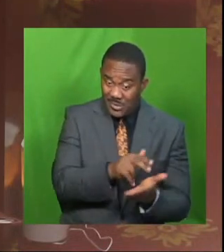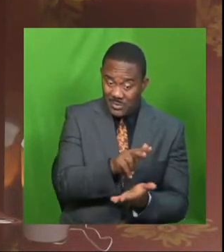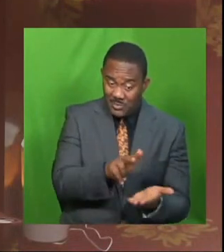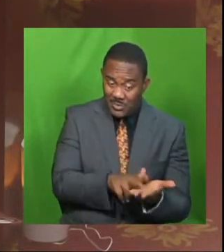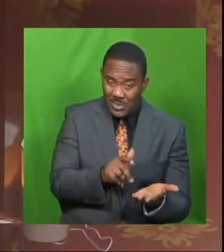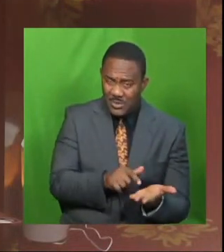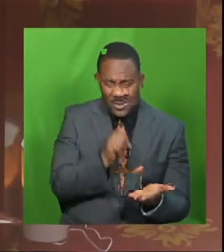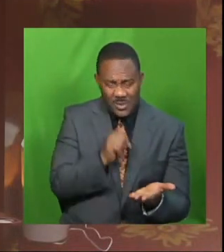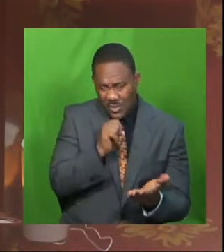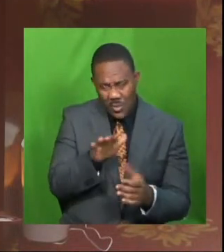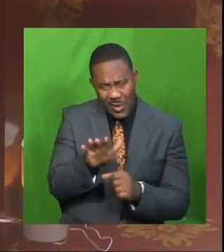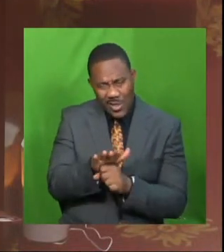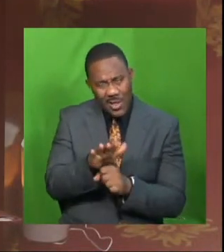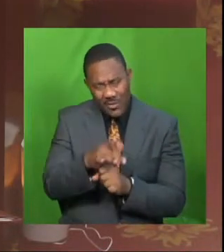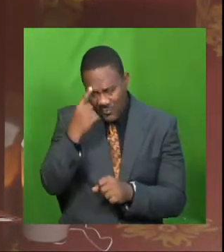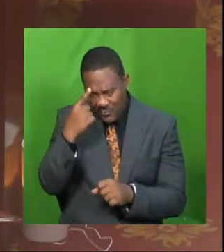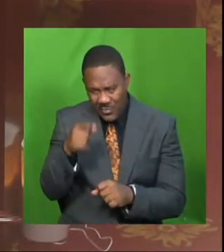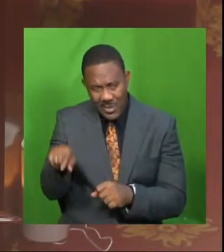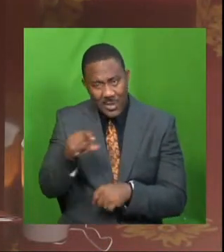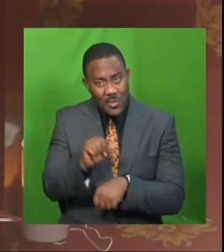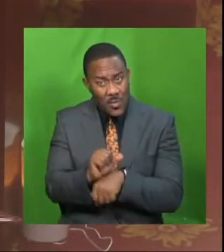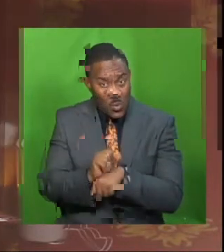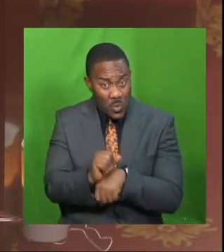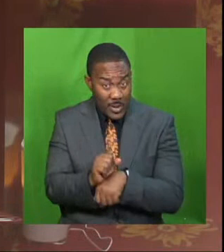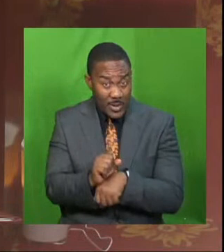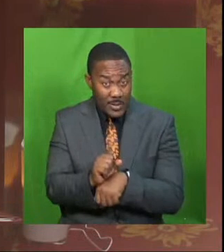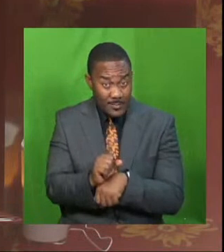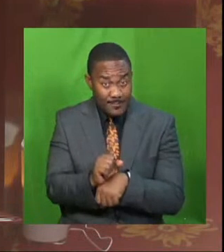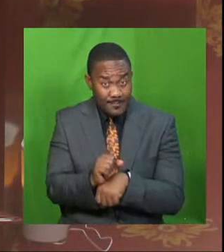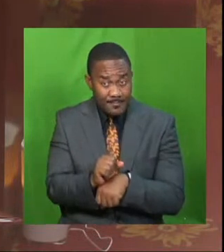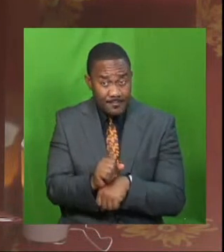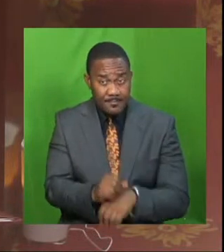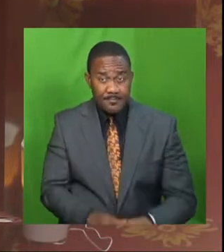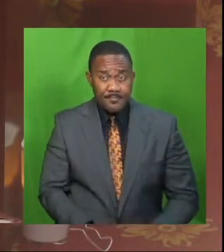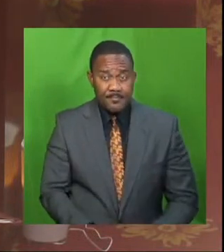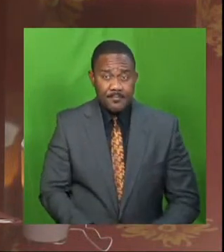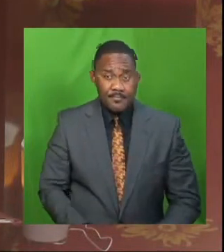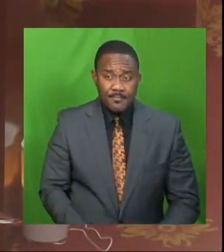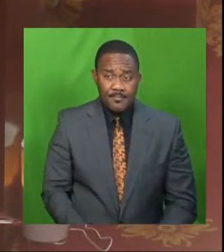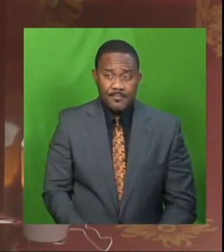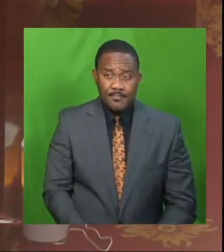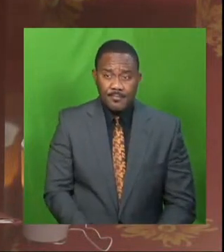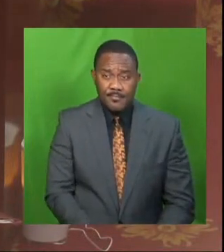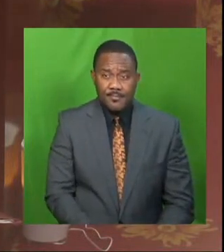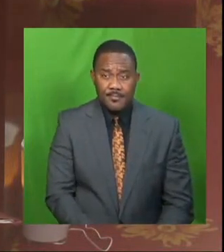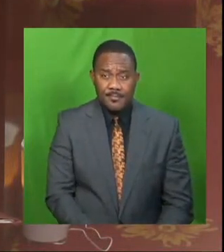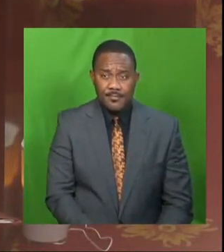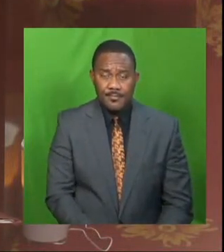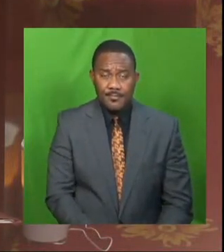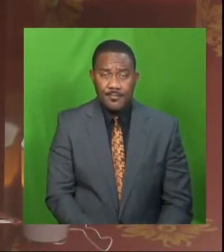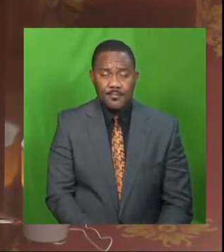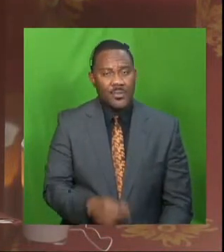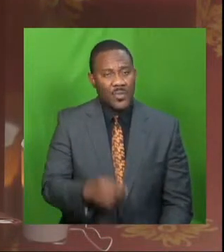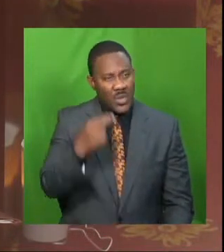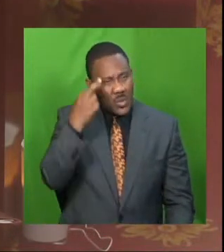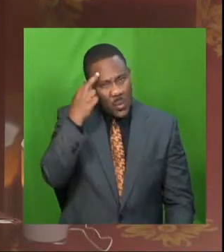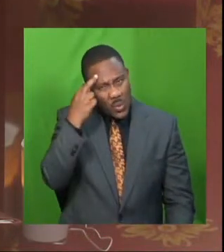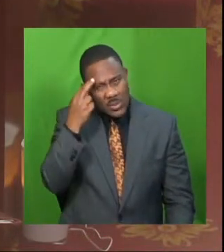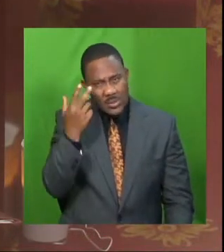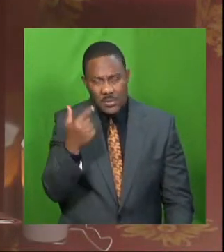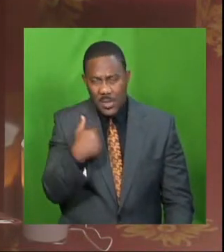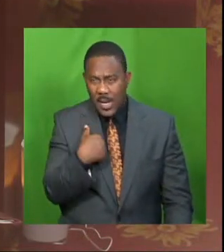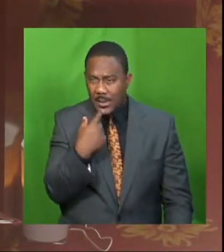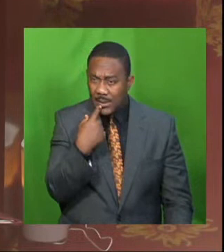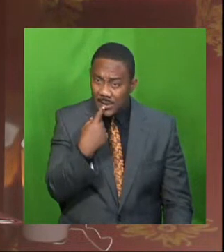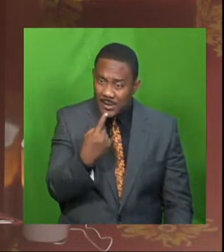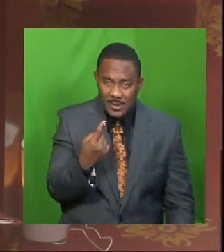for the task that is set out for them to execute. It is a primary reason for which I say that